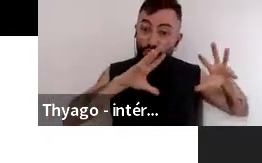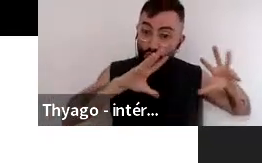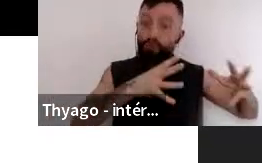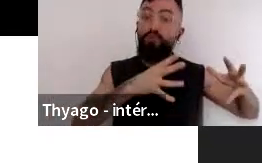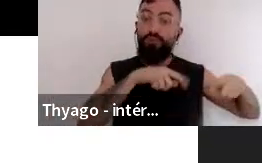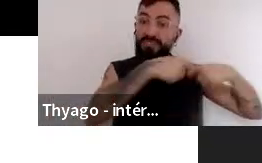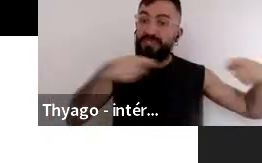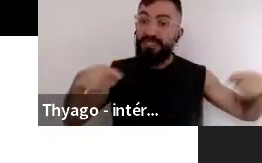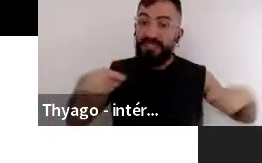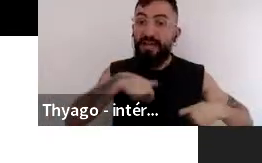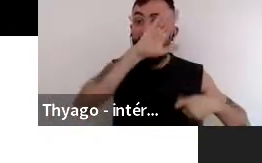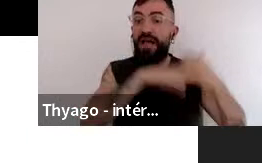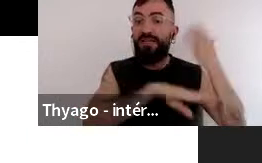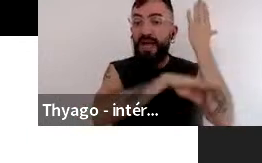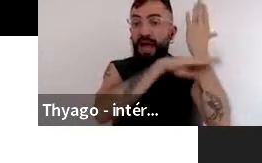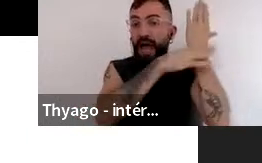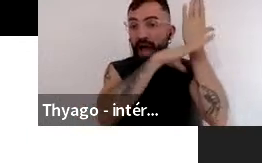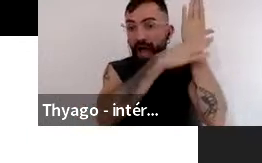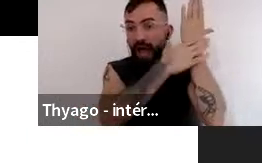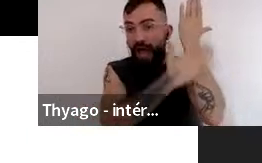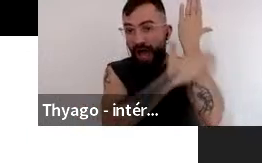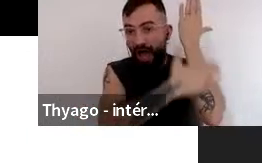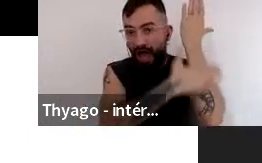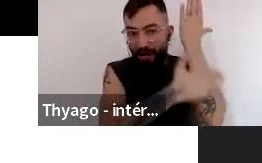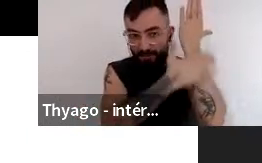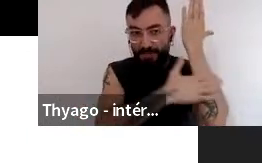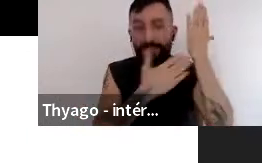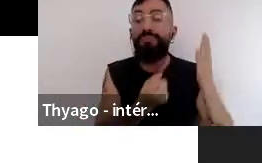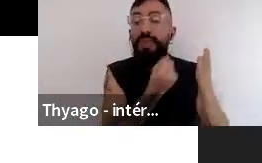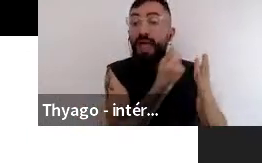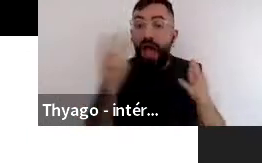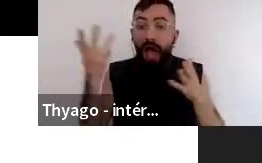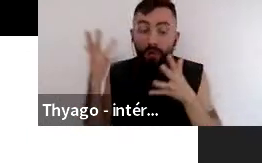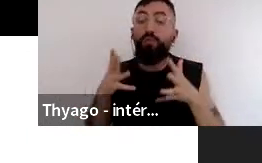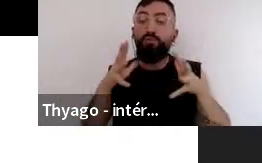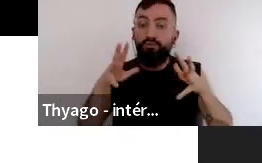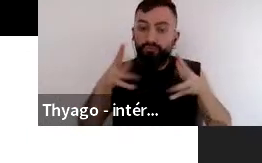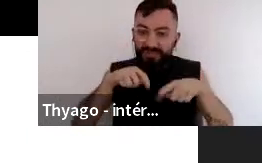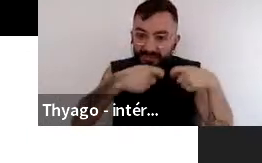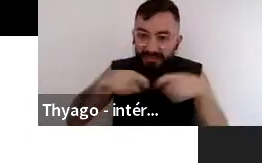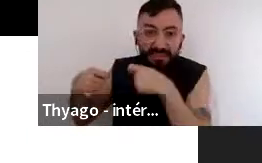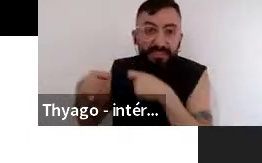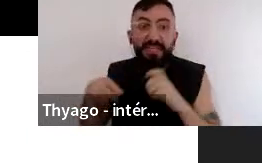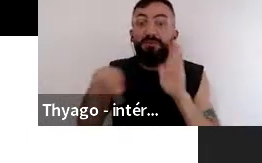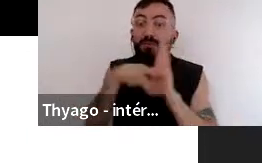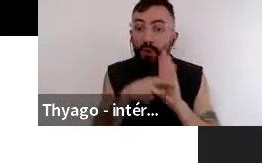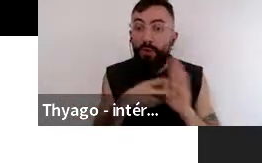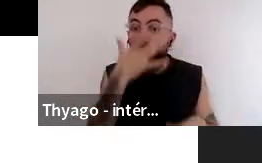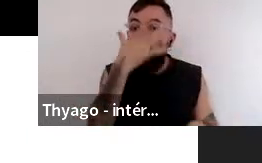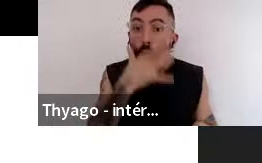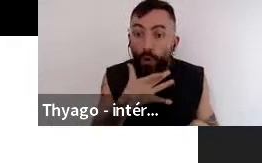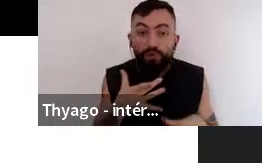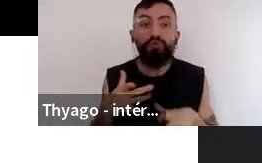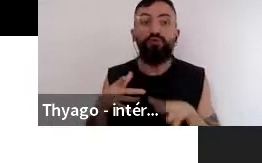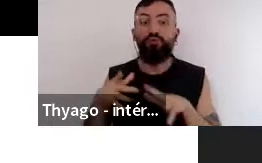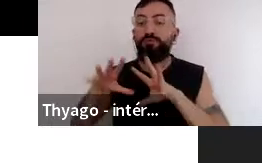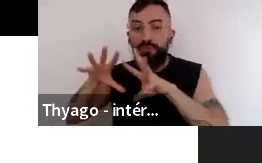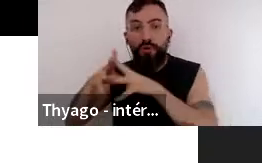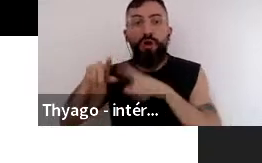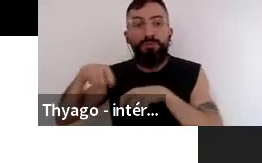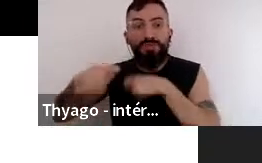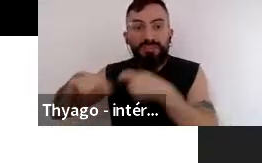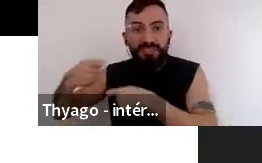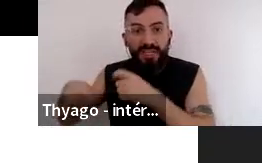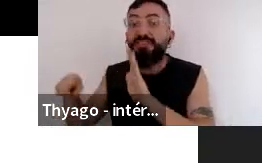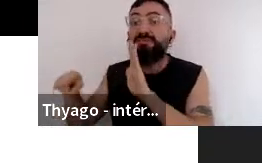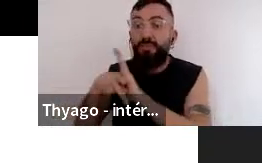forearm, some signs that are produced on the face, some signs that are produced on the dominant,